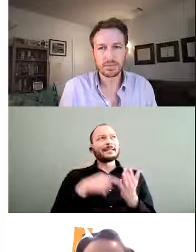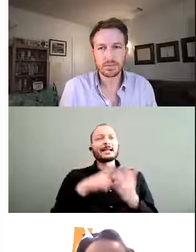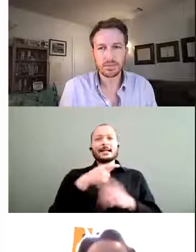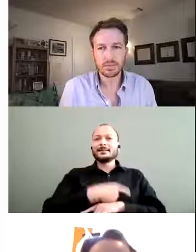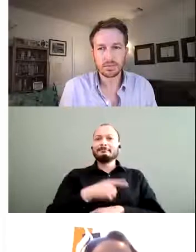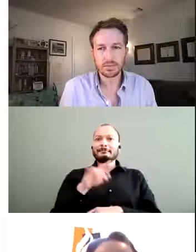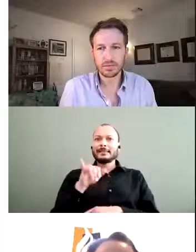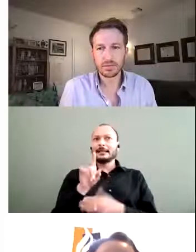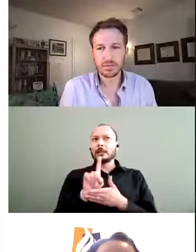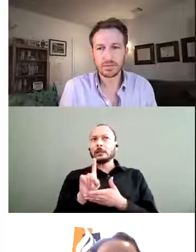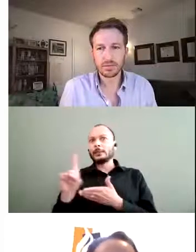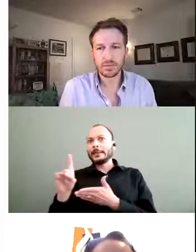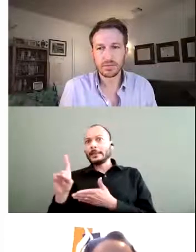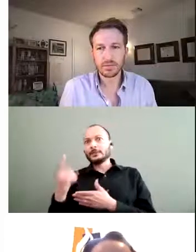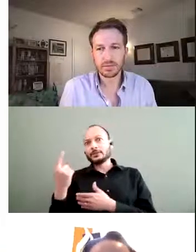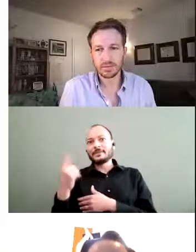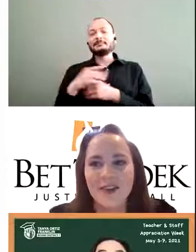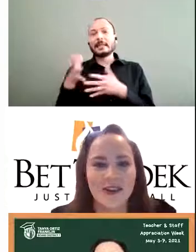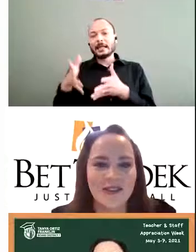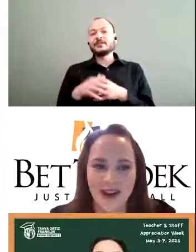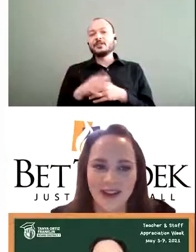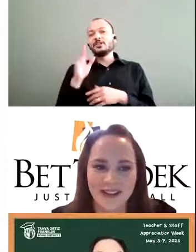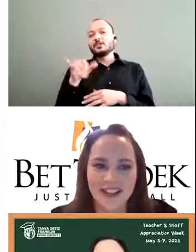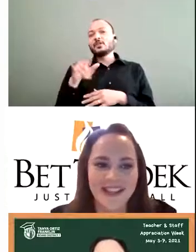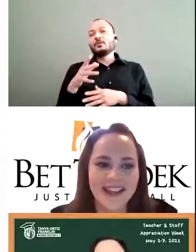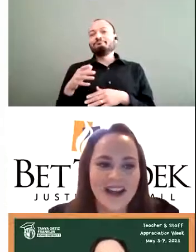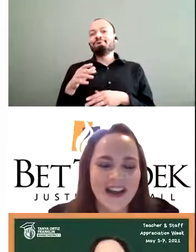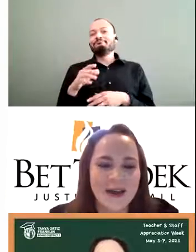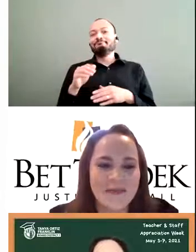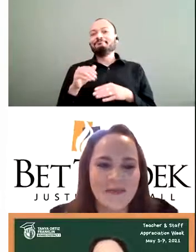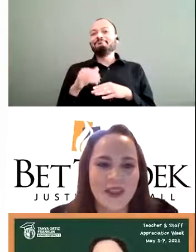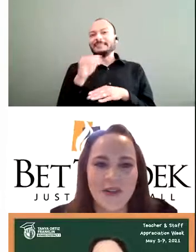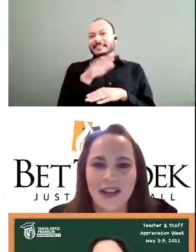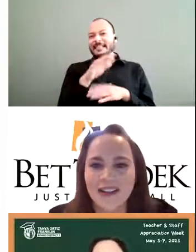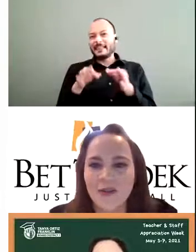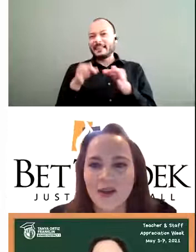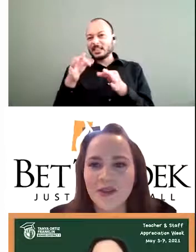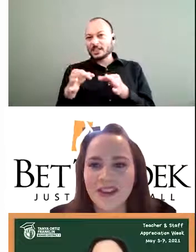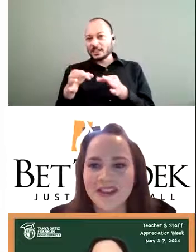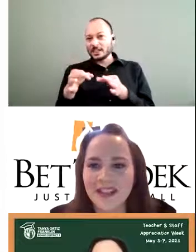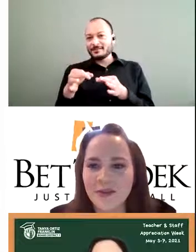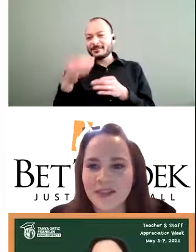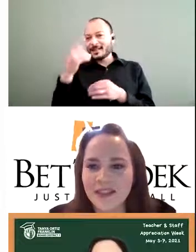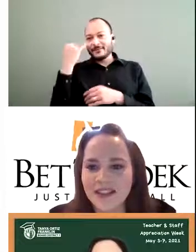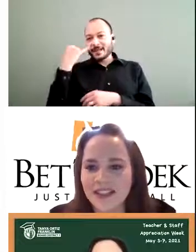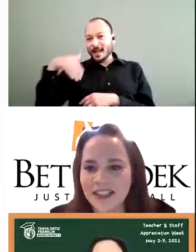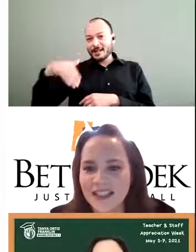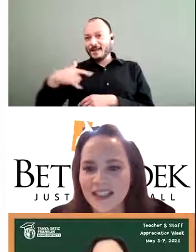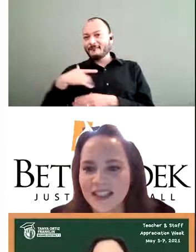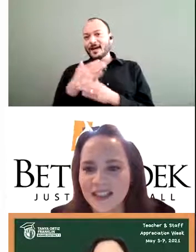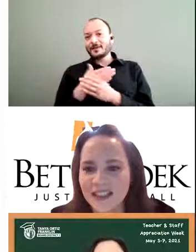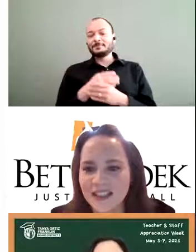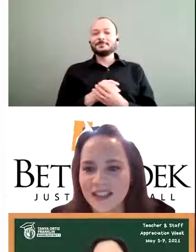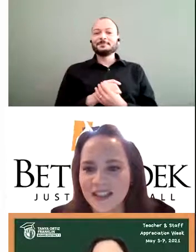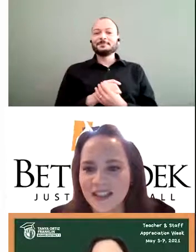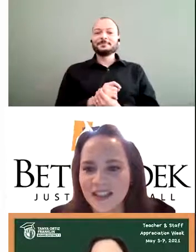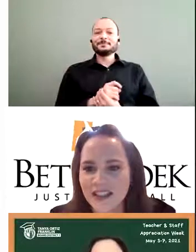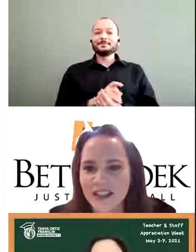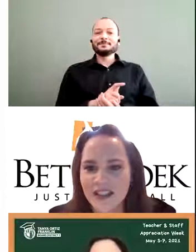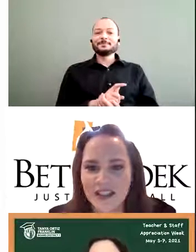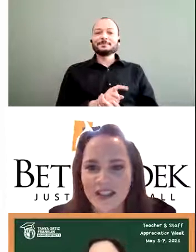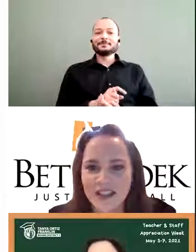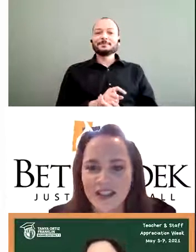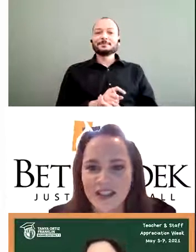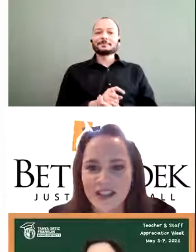week. So get those extensions in if you haven't filed. Okay, can we go to the next slide, please?